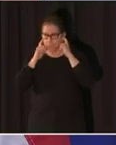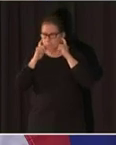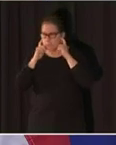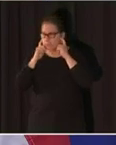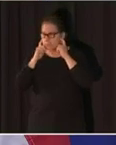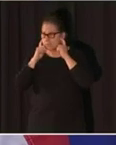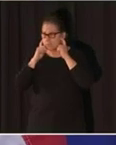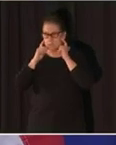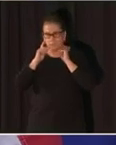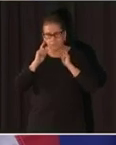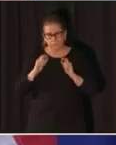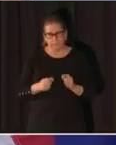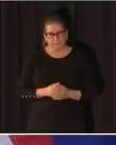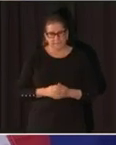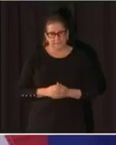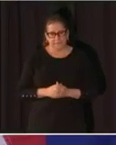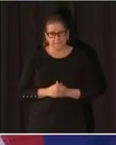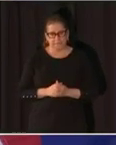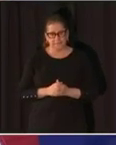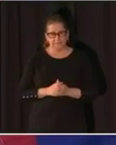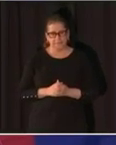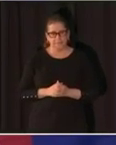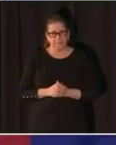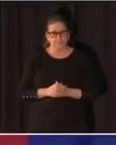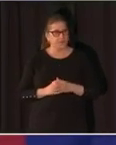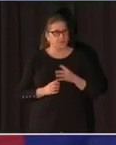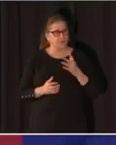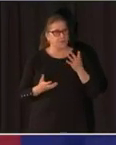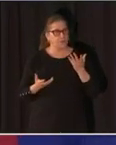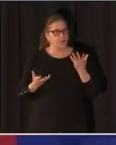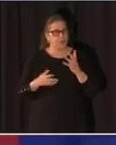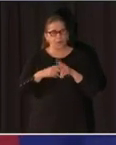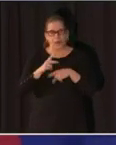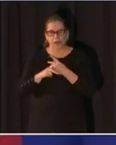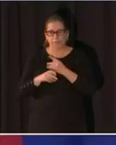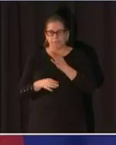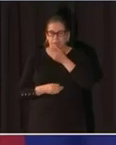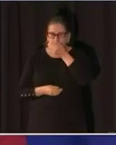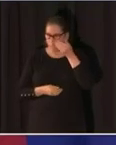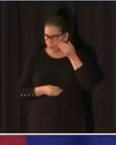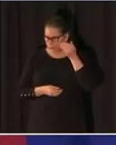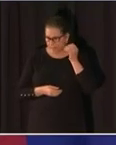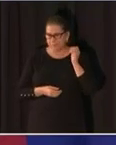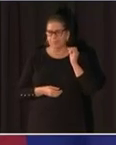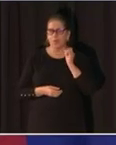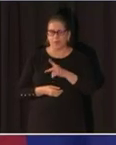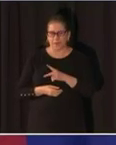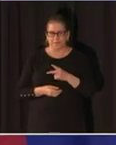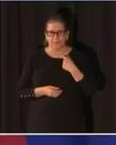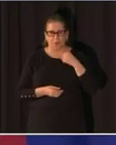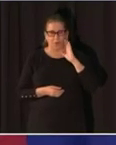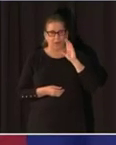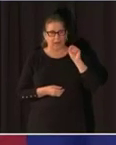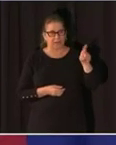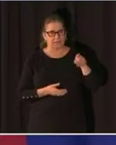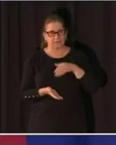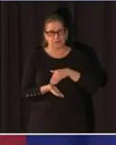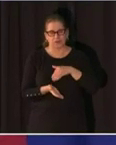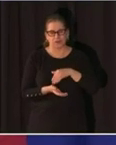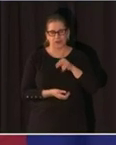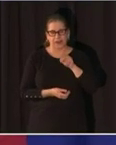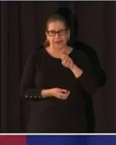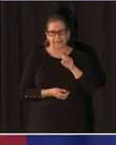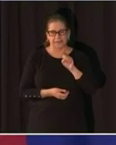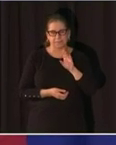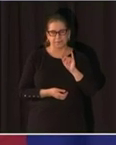to fully talk about masks, but just to get started, any business who's not allowing somebody in because